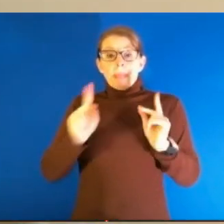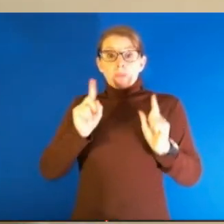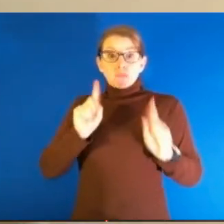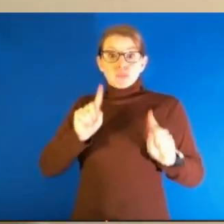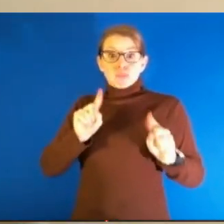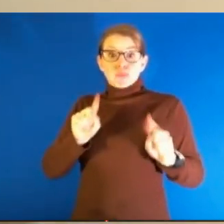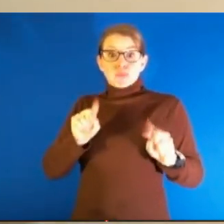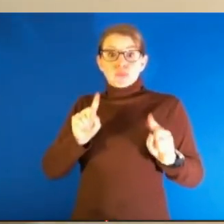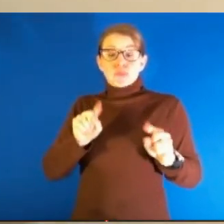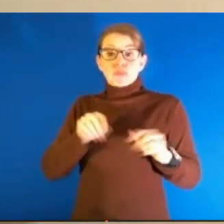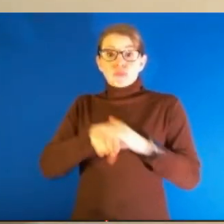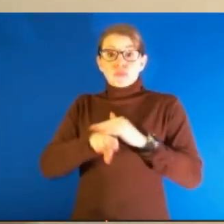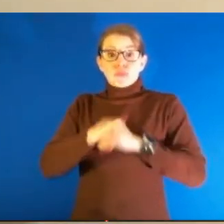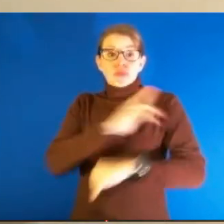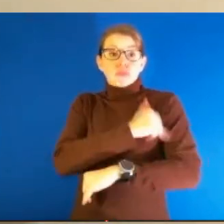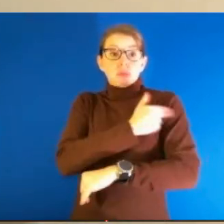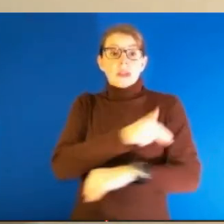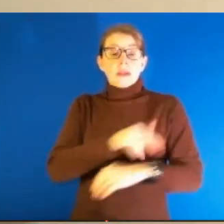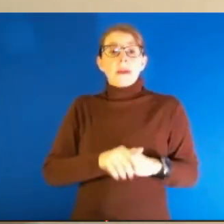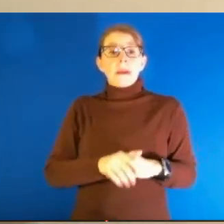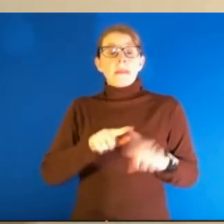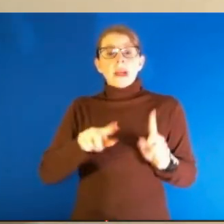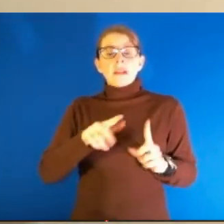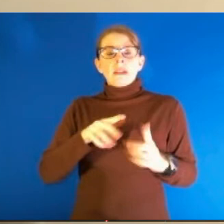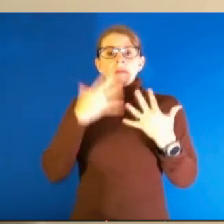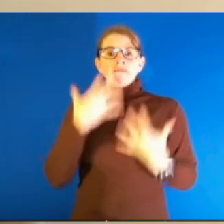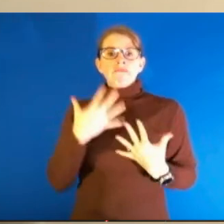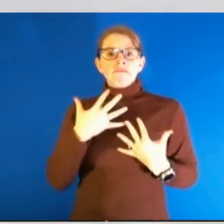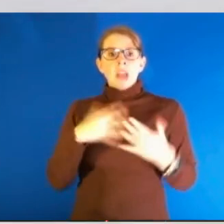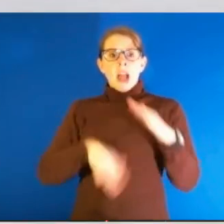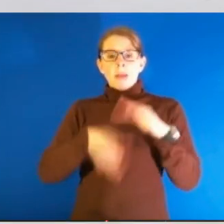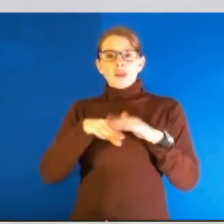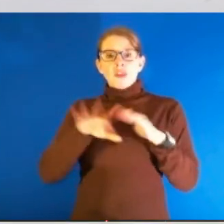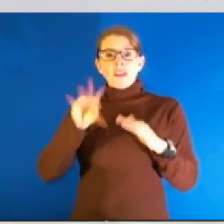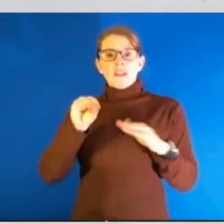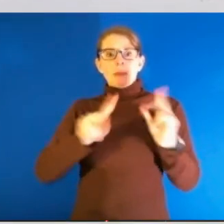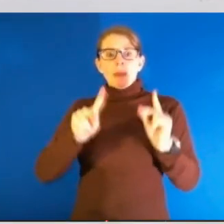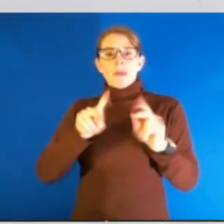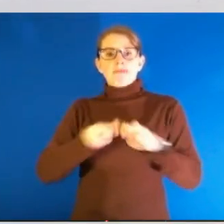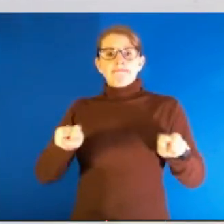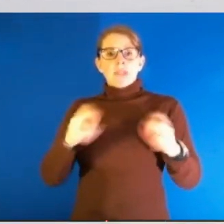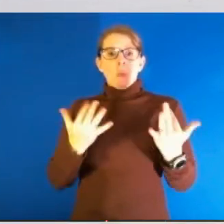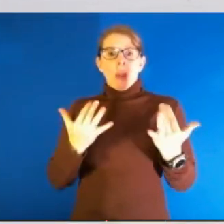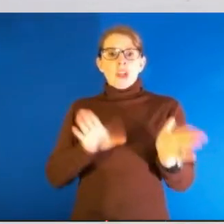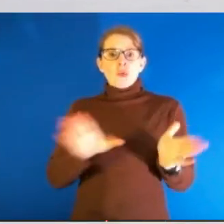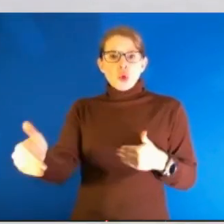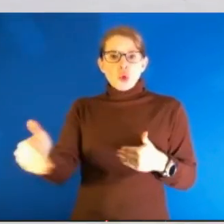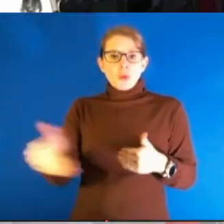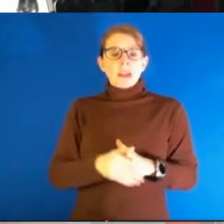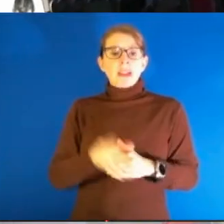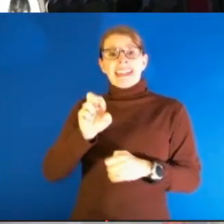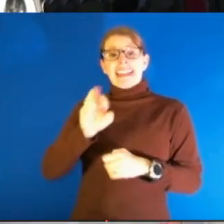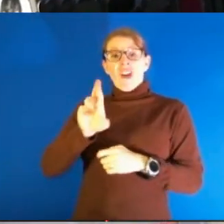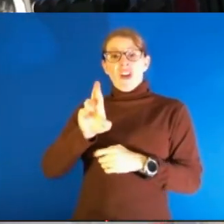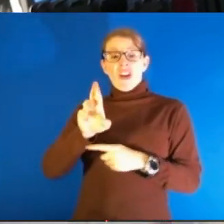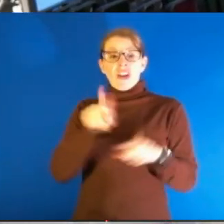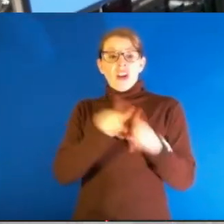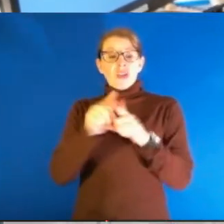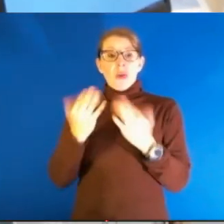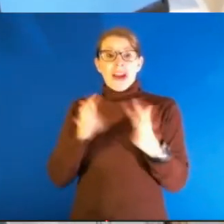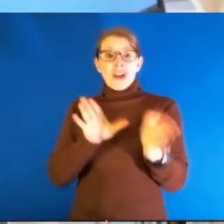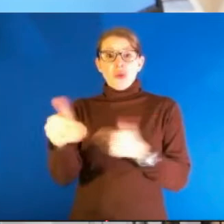but it is kind of disheartening when you see up to 50 people in the waiting room. The emergency room and waiting rooms are